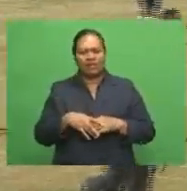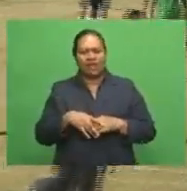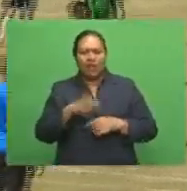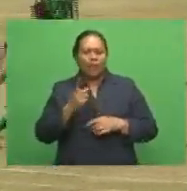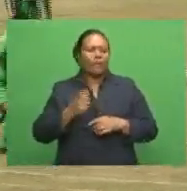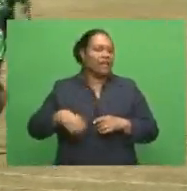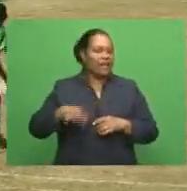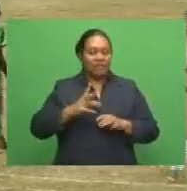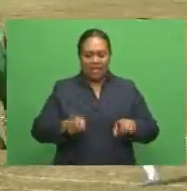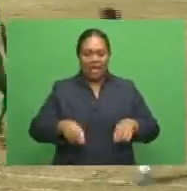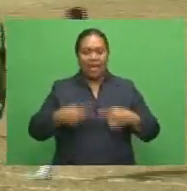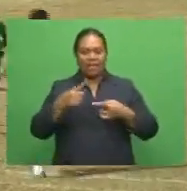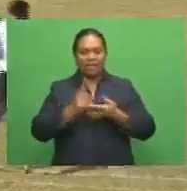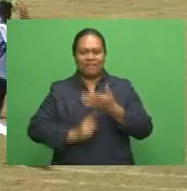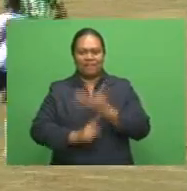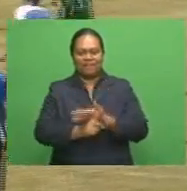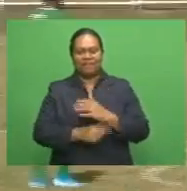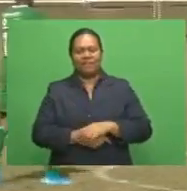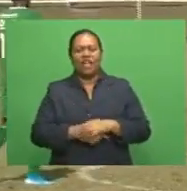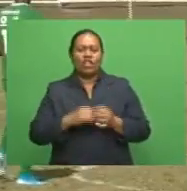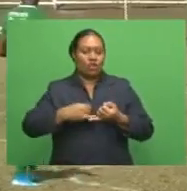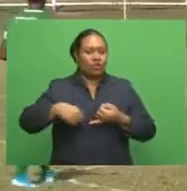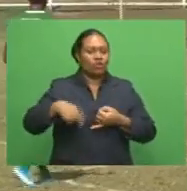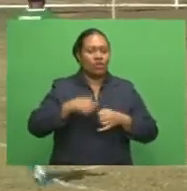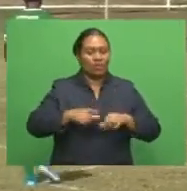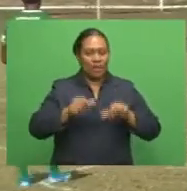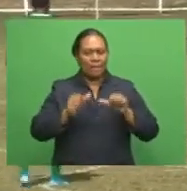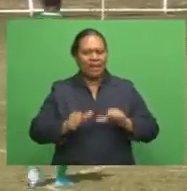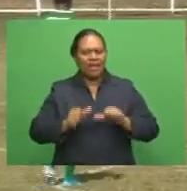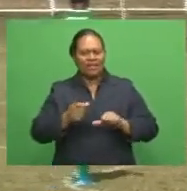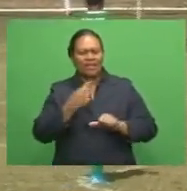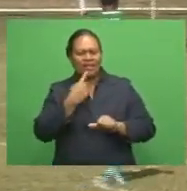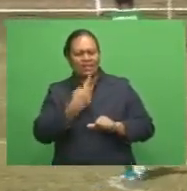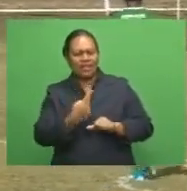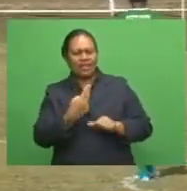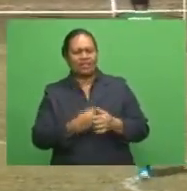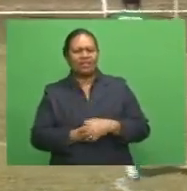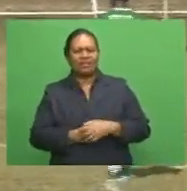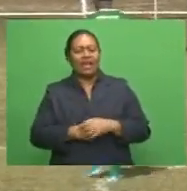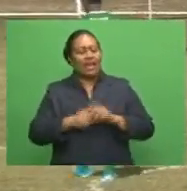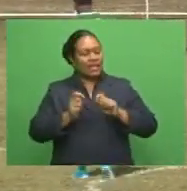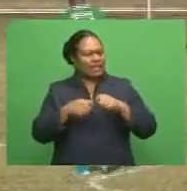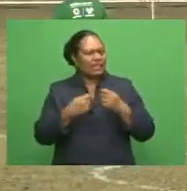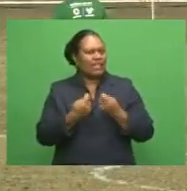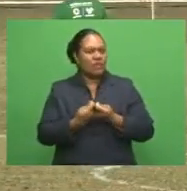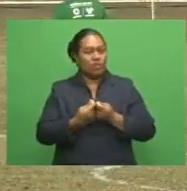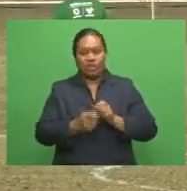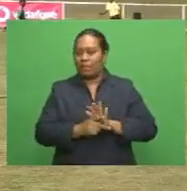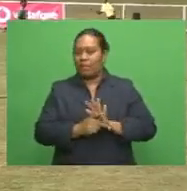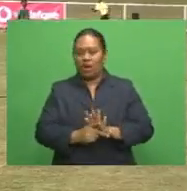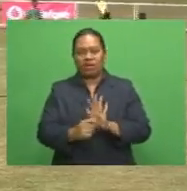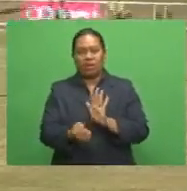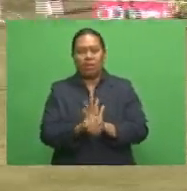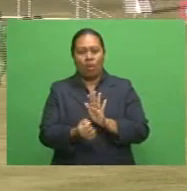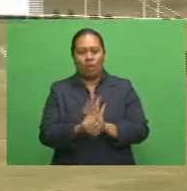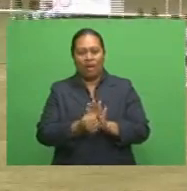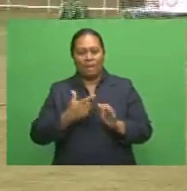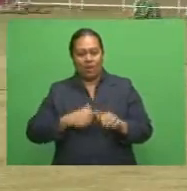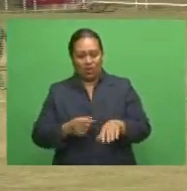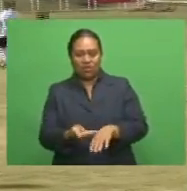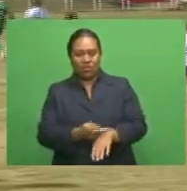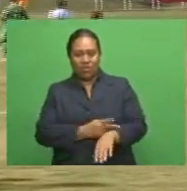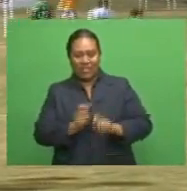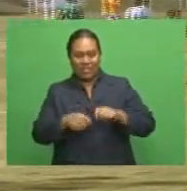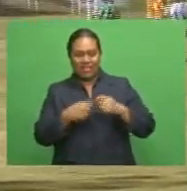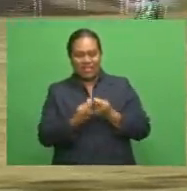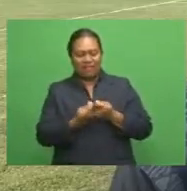round of competition. Suva FA President Ritesh Pratap says the team were under pressure from the Green Machines, but luck was on